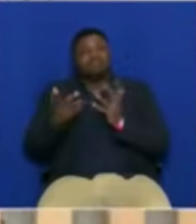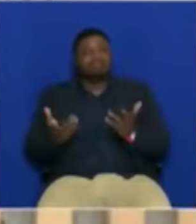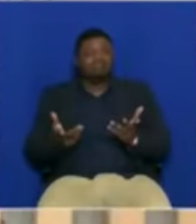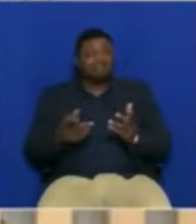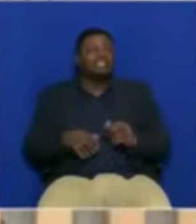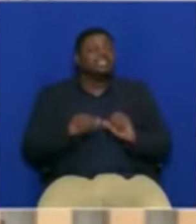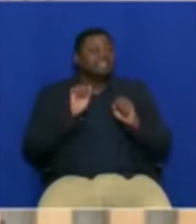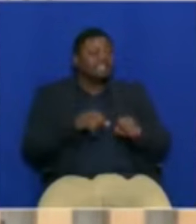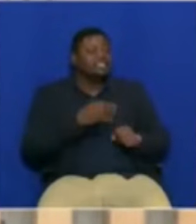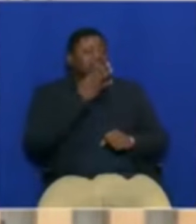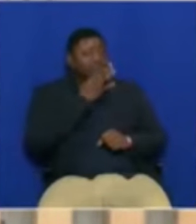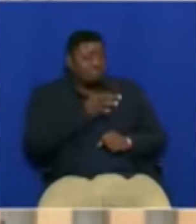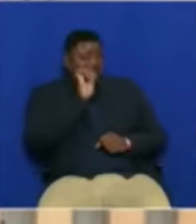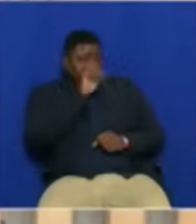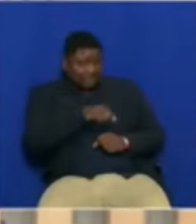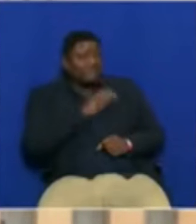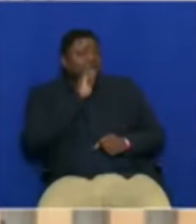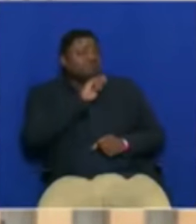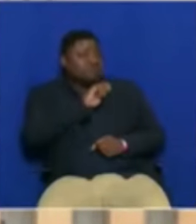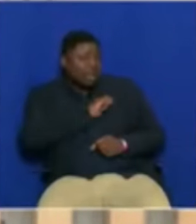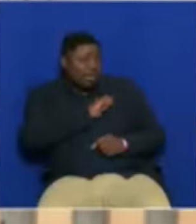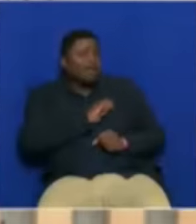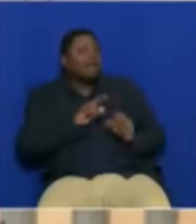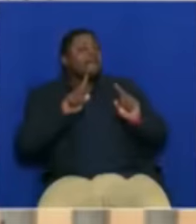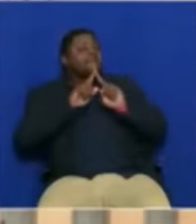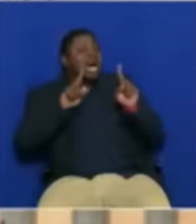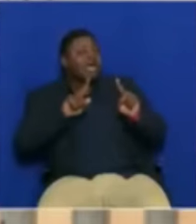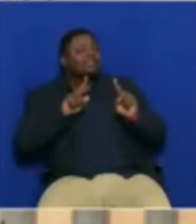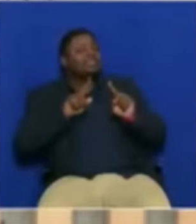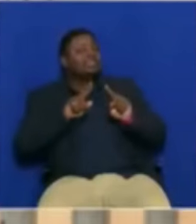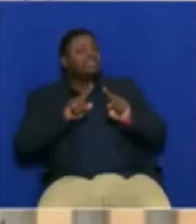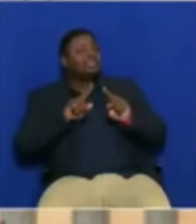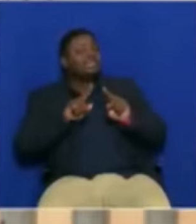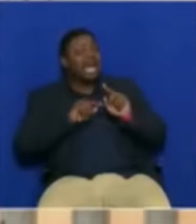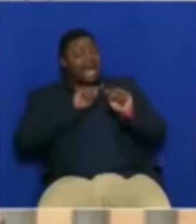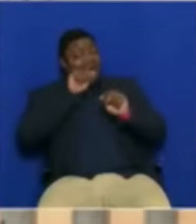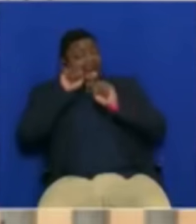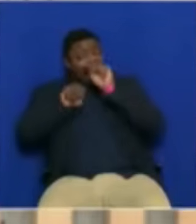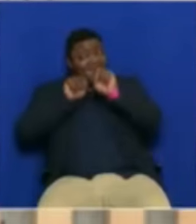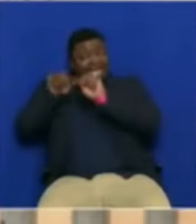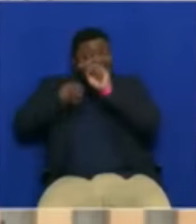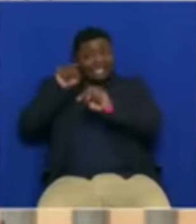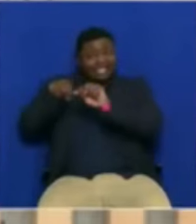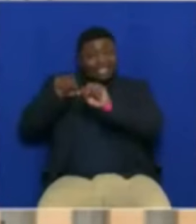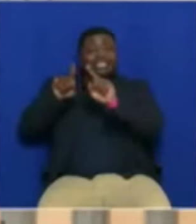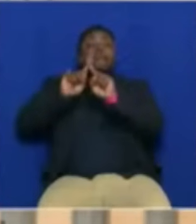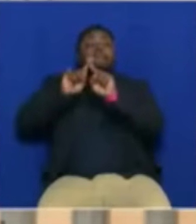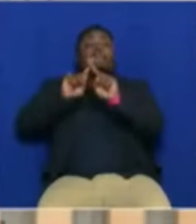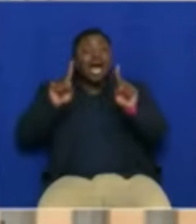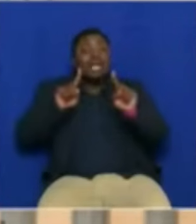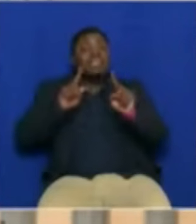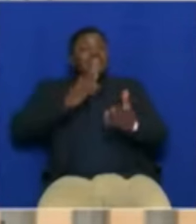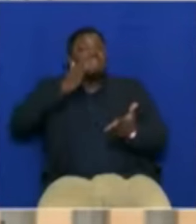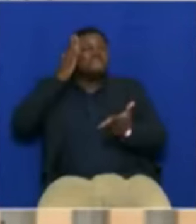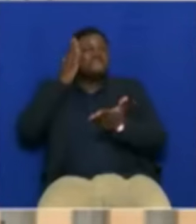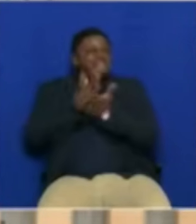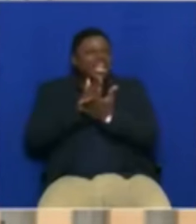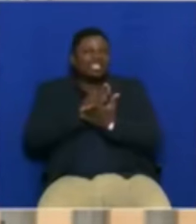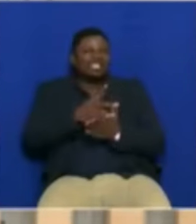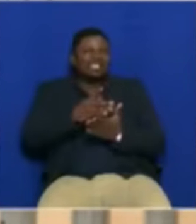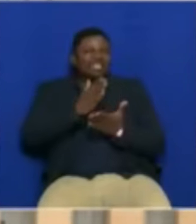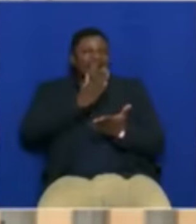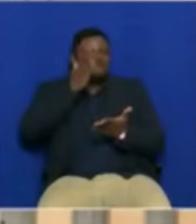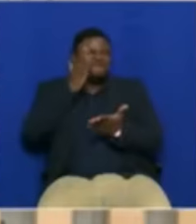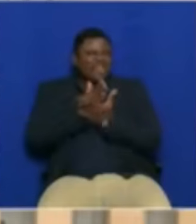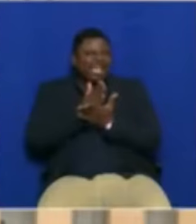allegations, but those allegations are not based on any stated fact here. There are no facts to support the allegations